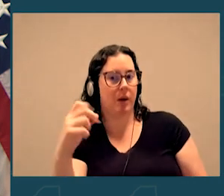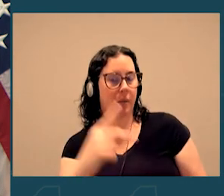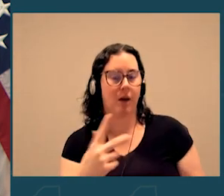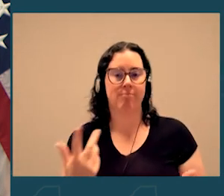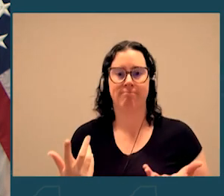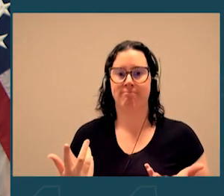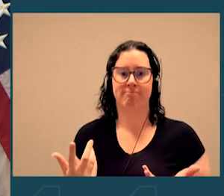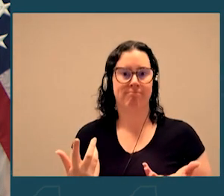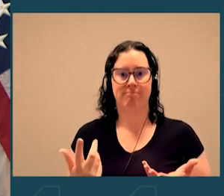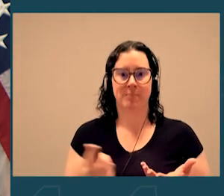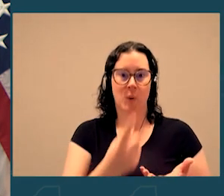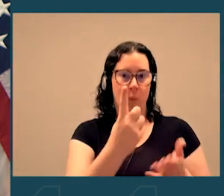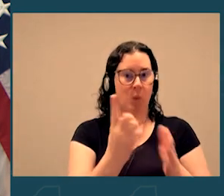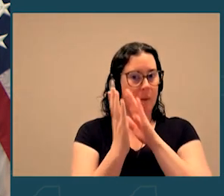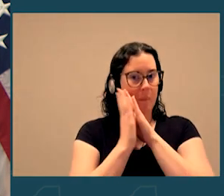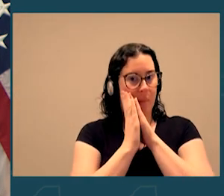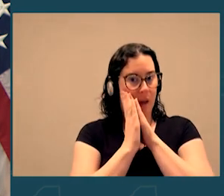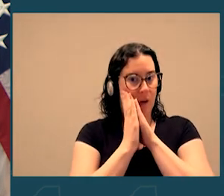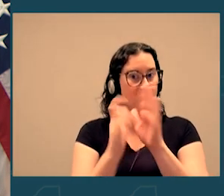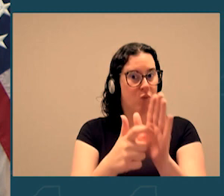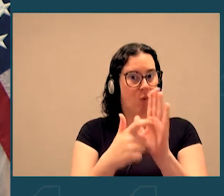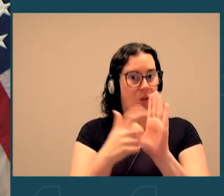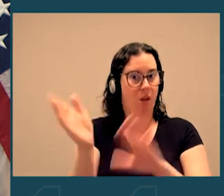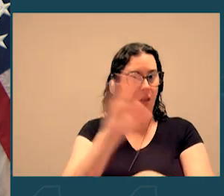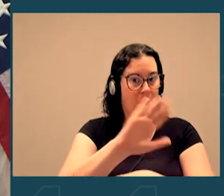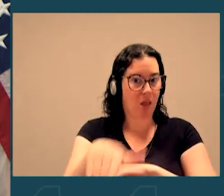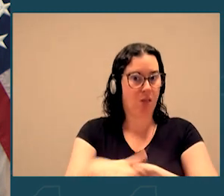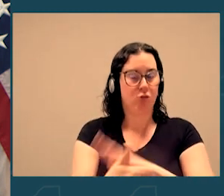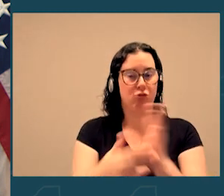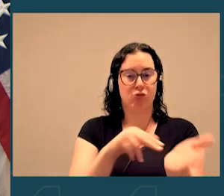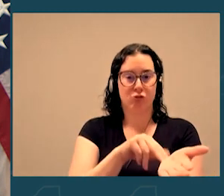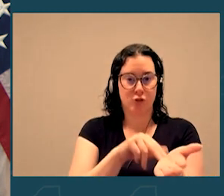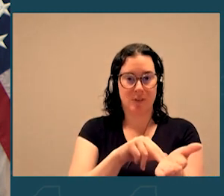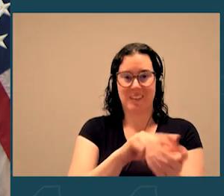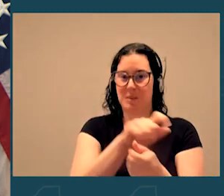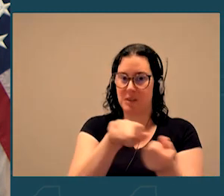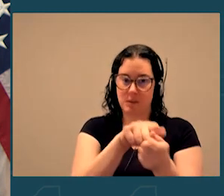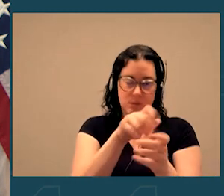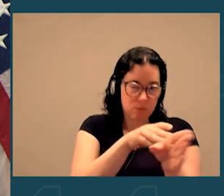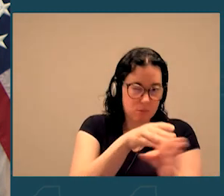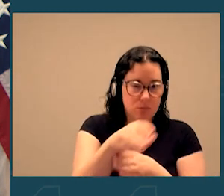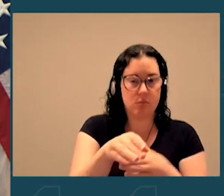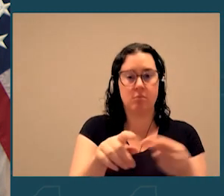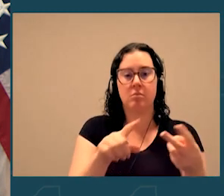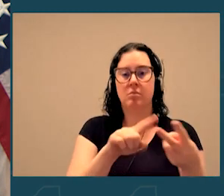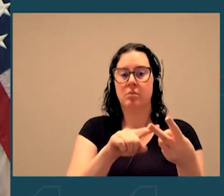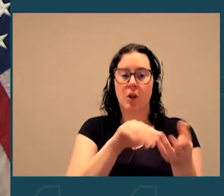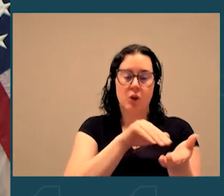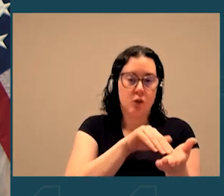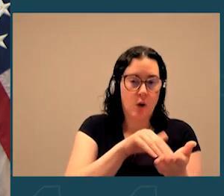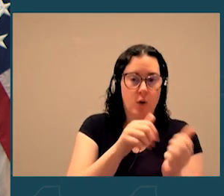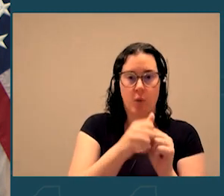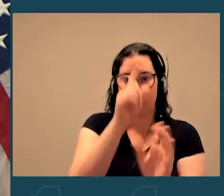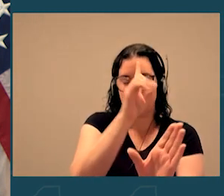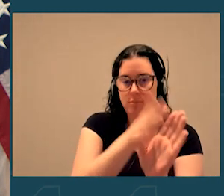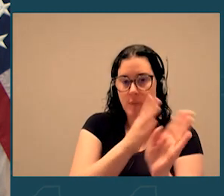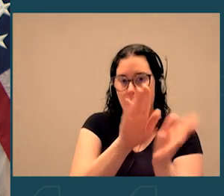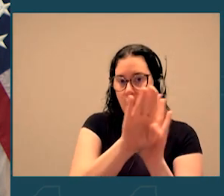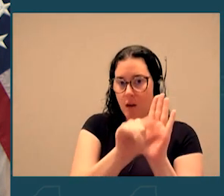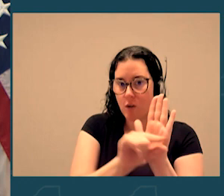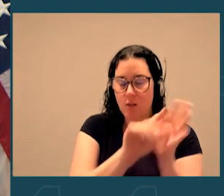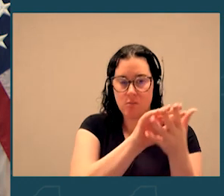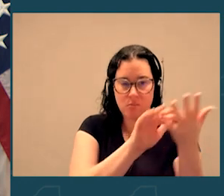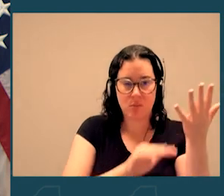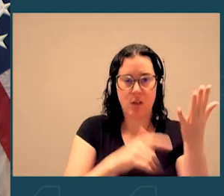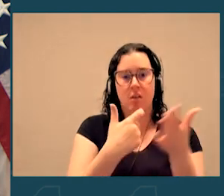One bed requires psychiatric nurses. You need to have a doctor with psychiatric background. So the costs are